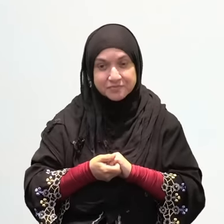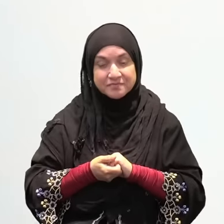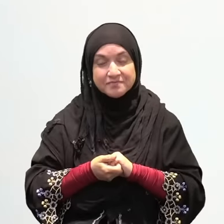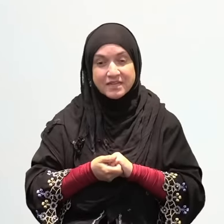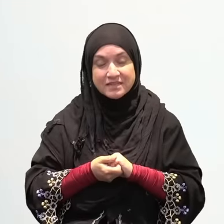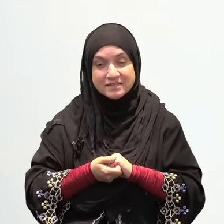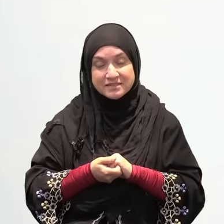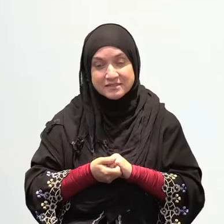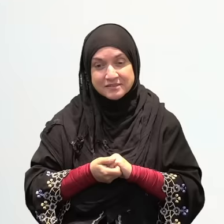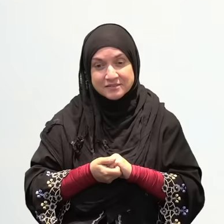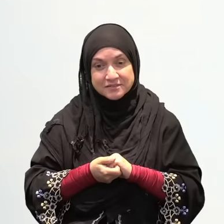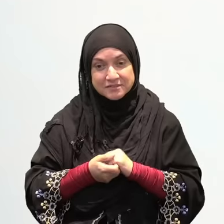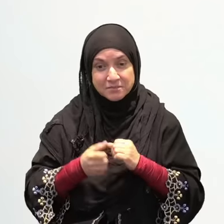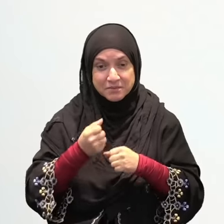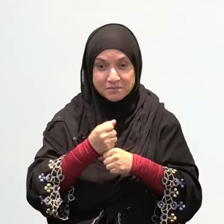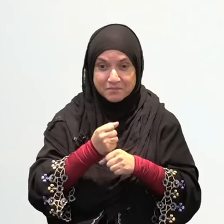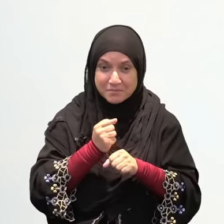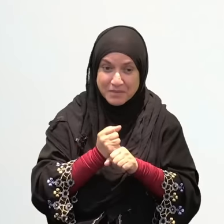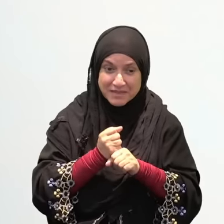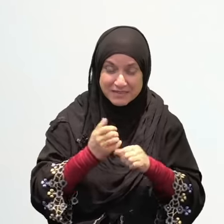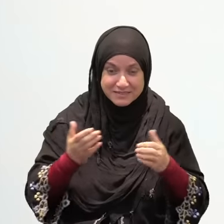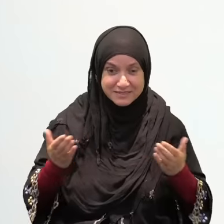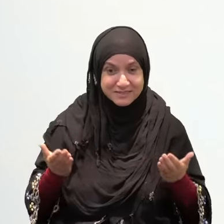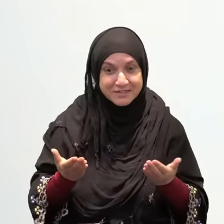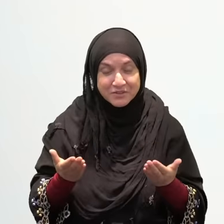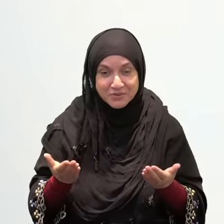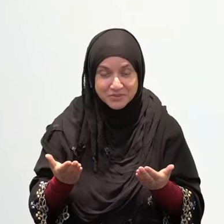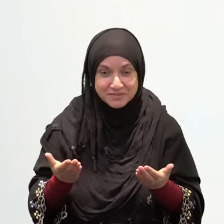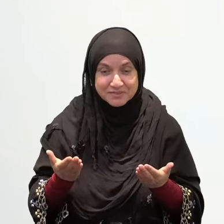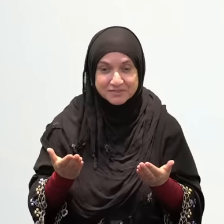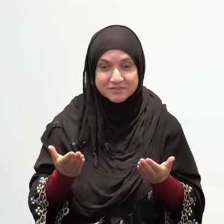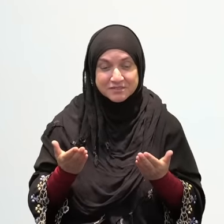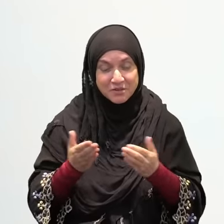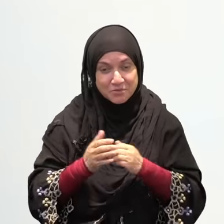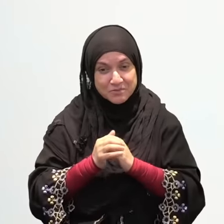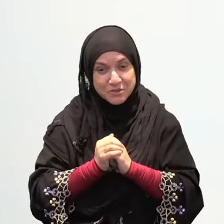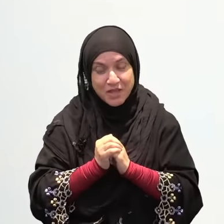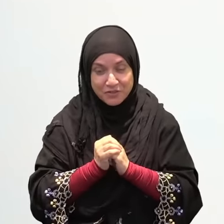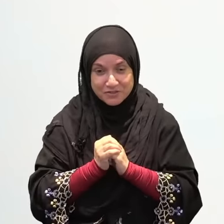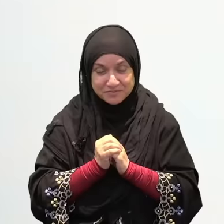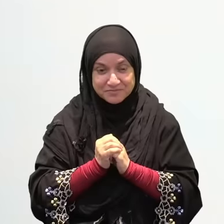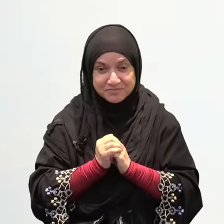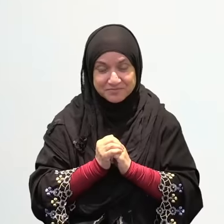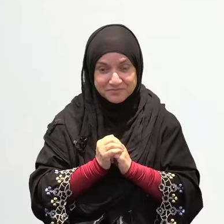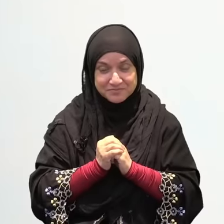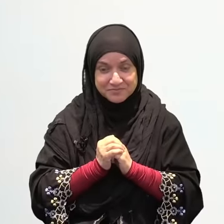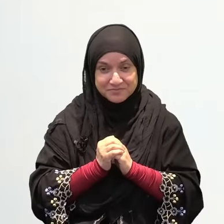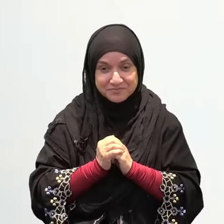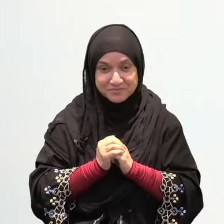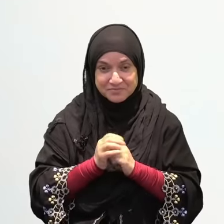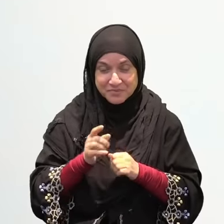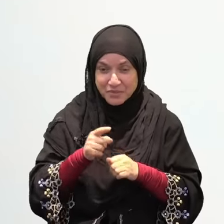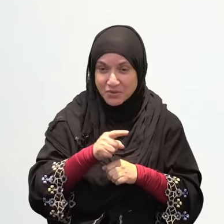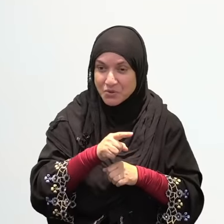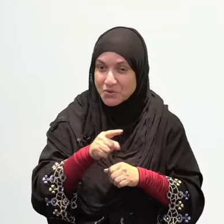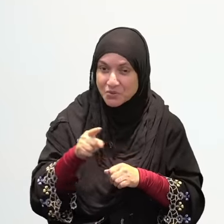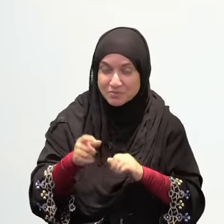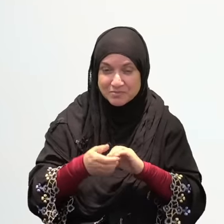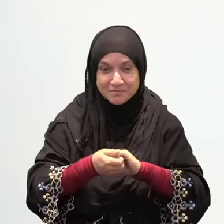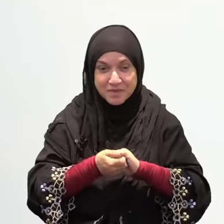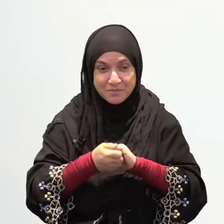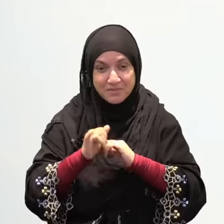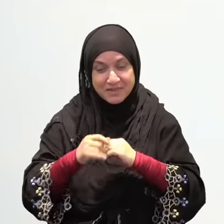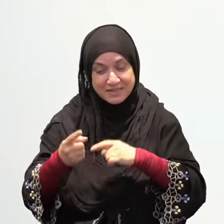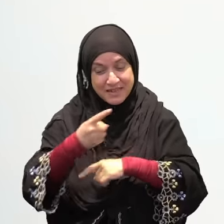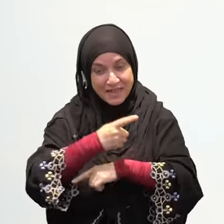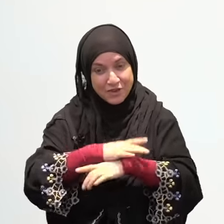a plot and the beginning of a movie which shows you something that